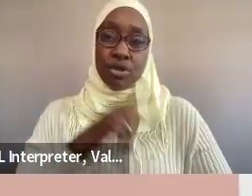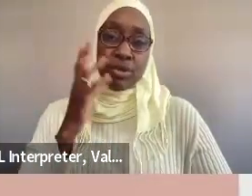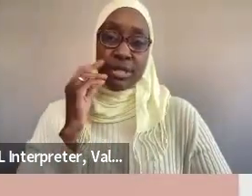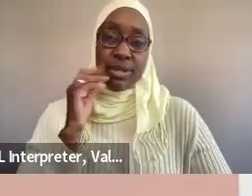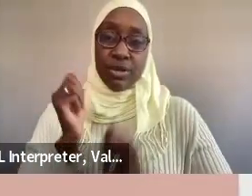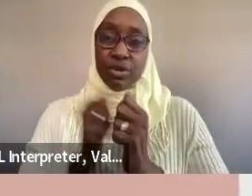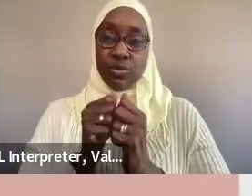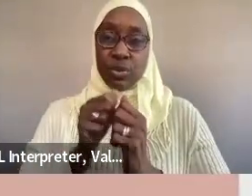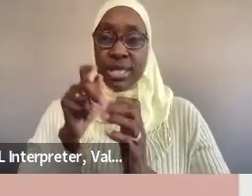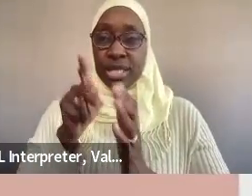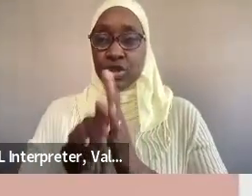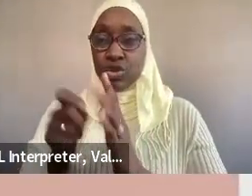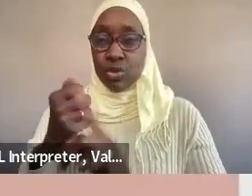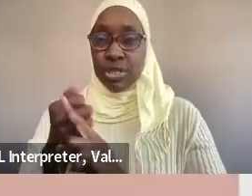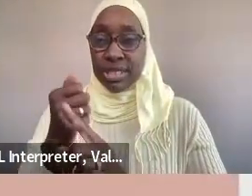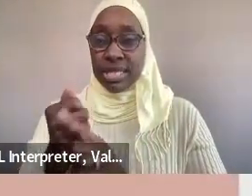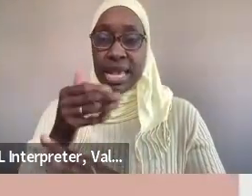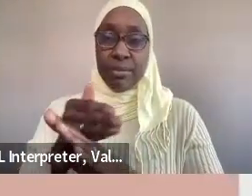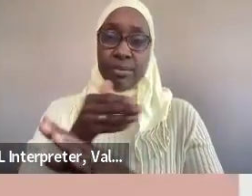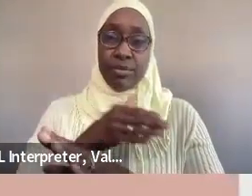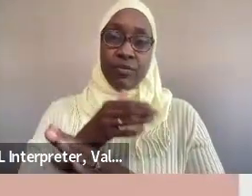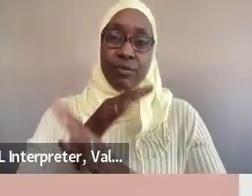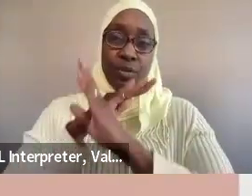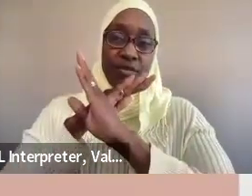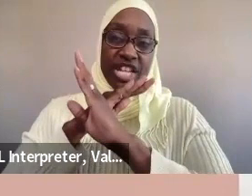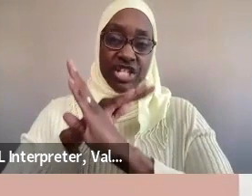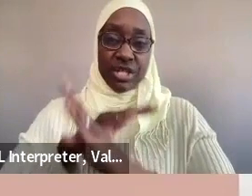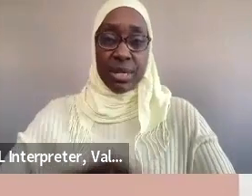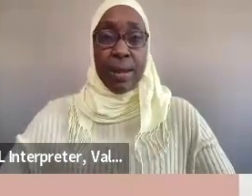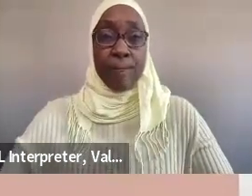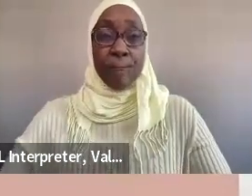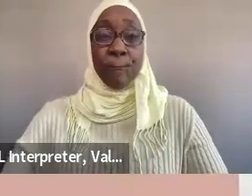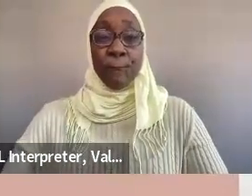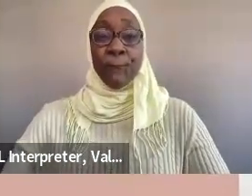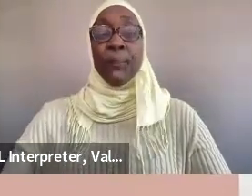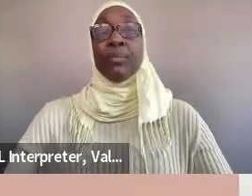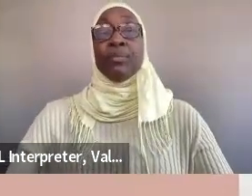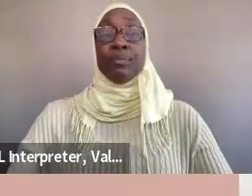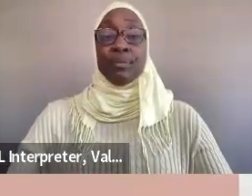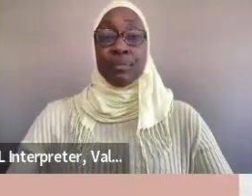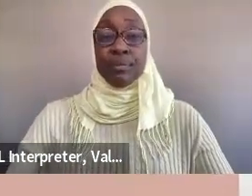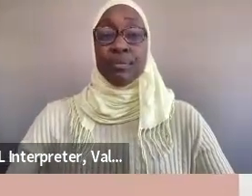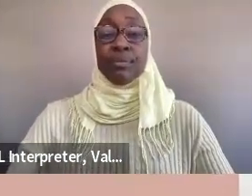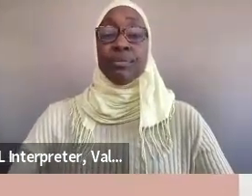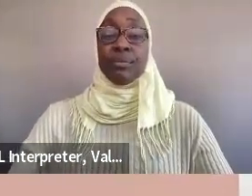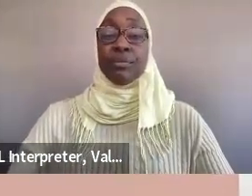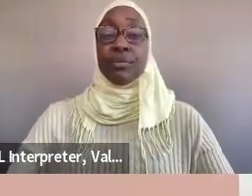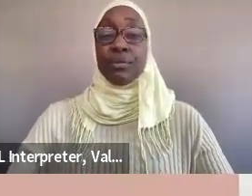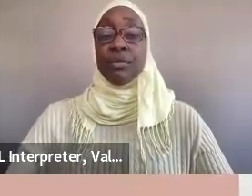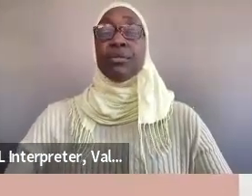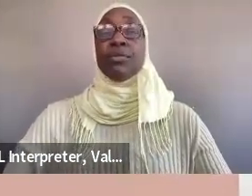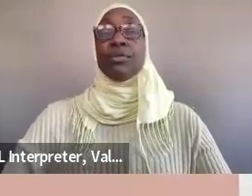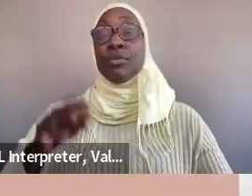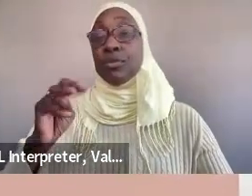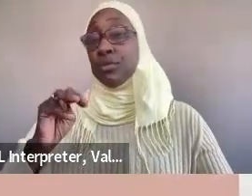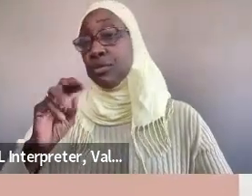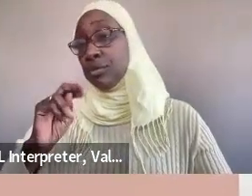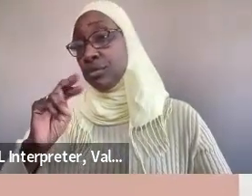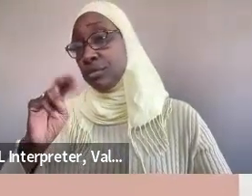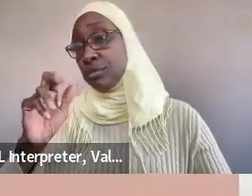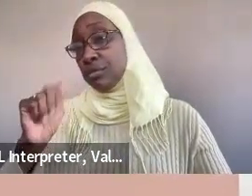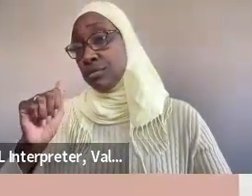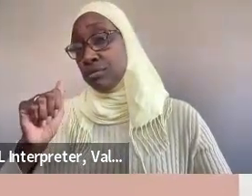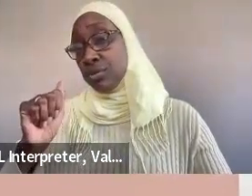So these are our key results. This is a graph on the screen. So we started, Mona and Sandra started with a group of